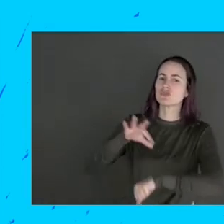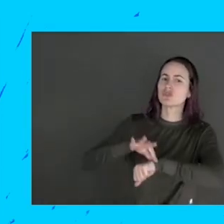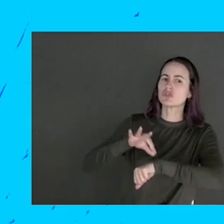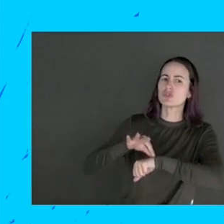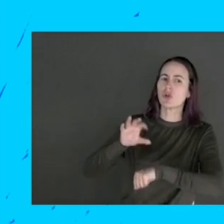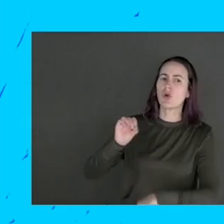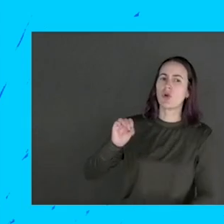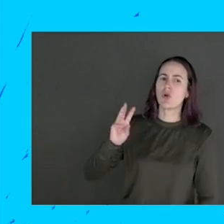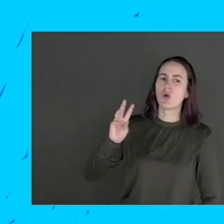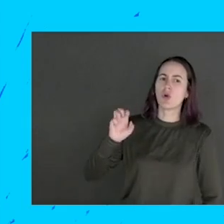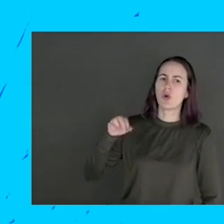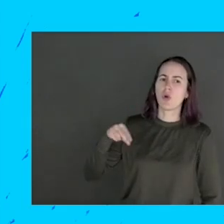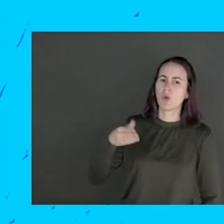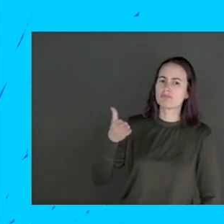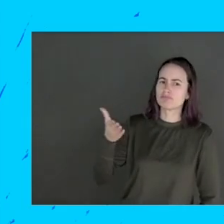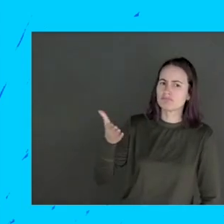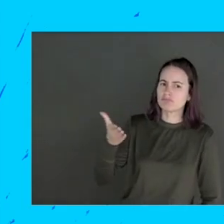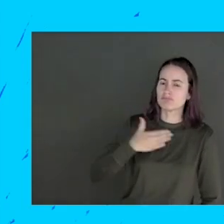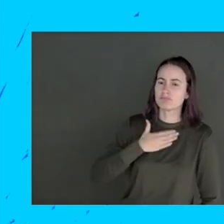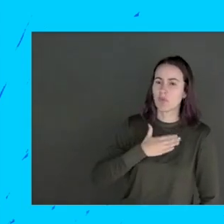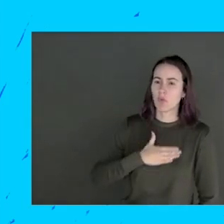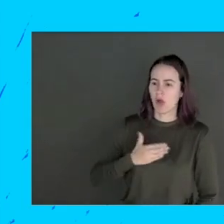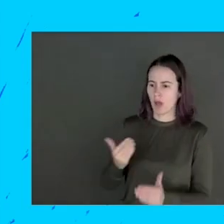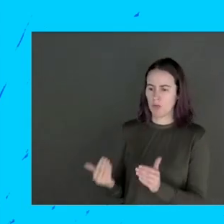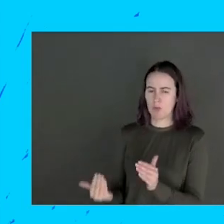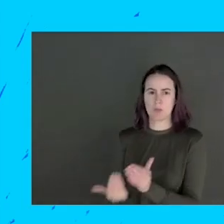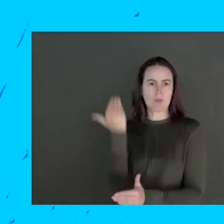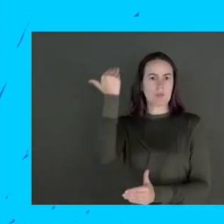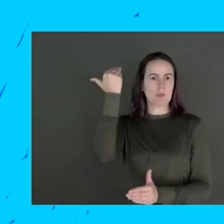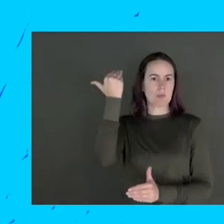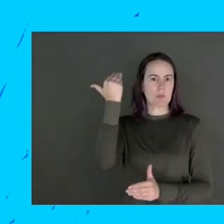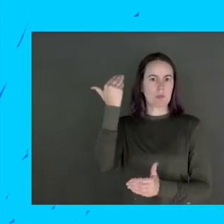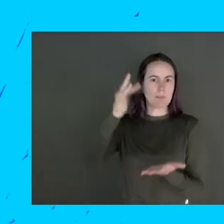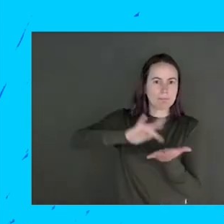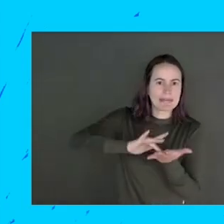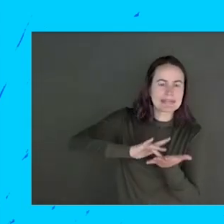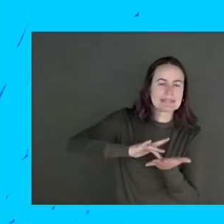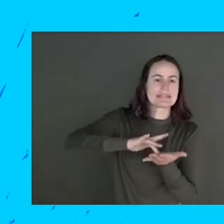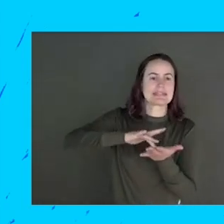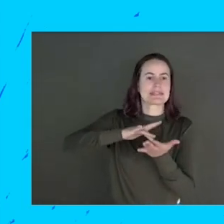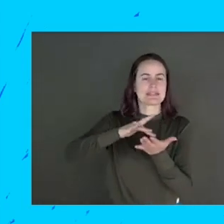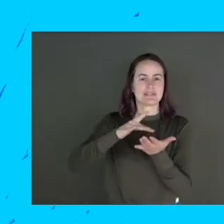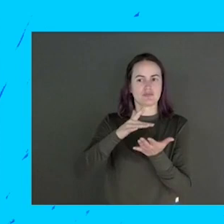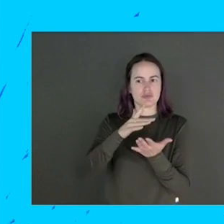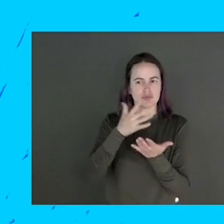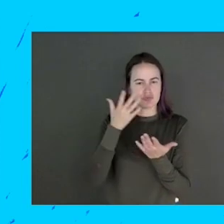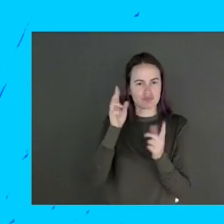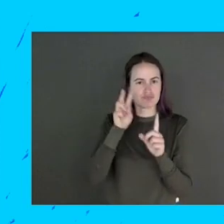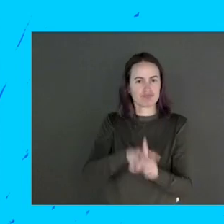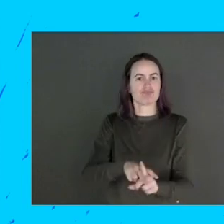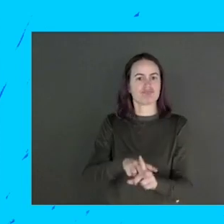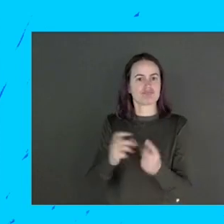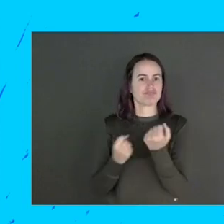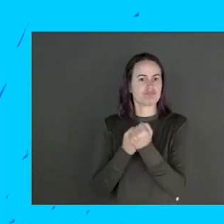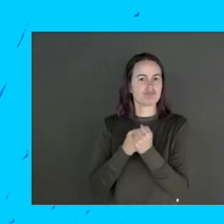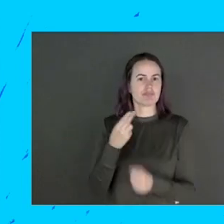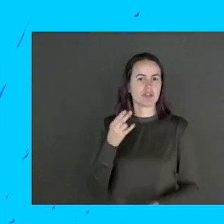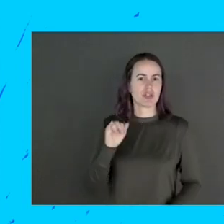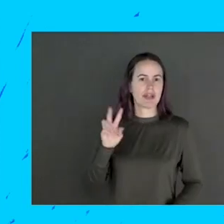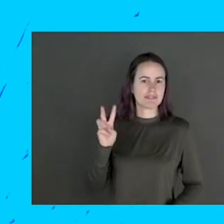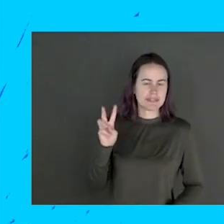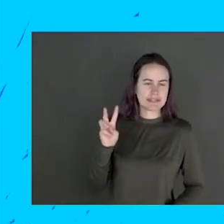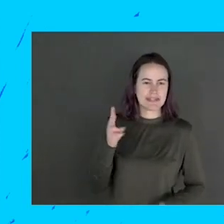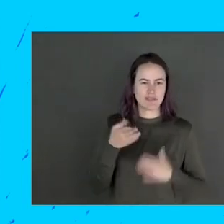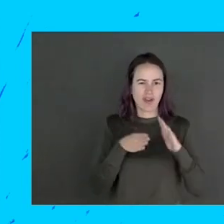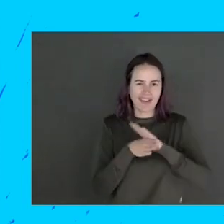latest medical and technological advancements in HIV treatment better cater to the needs of